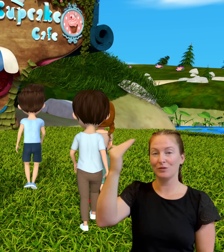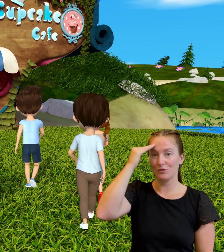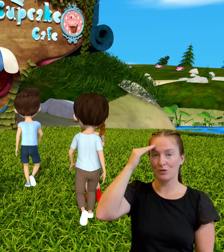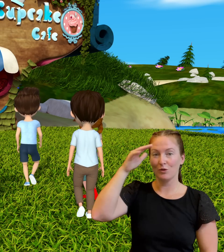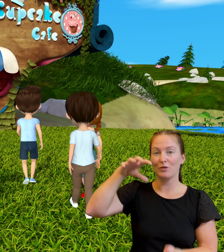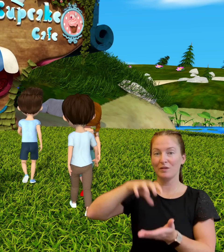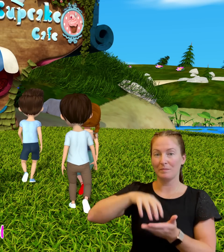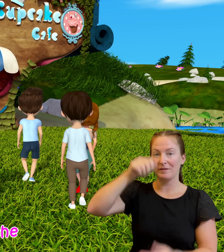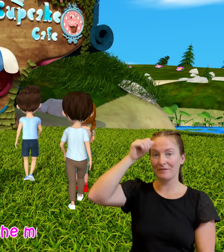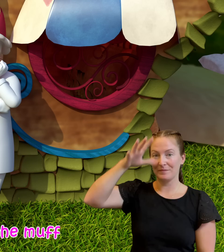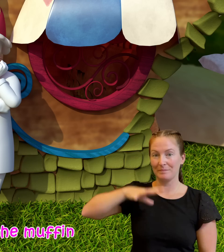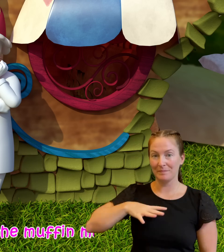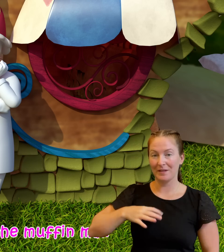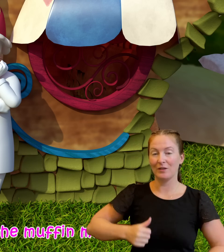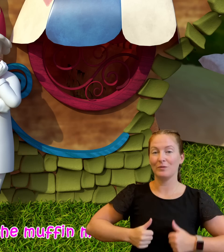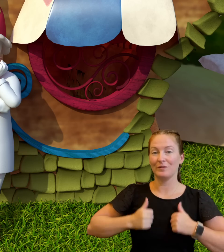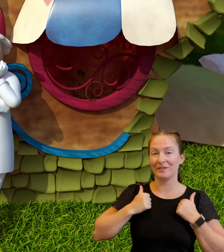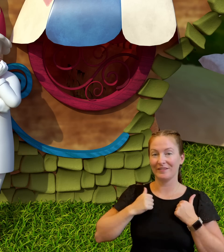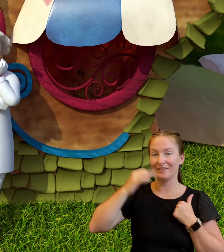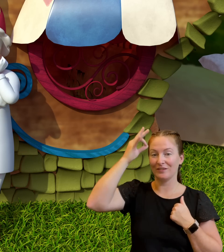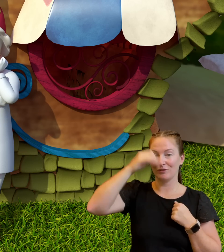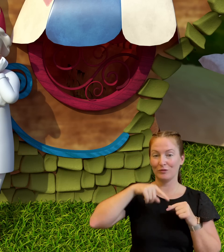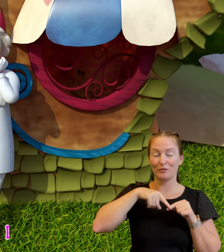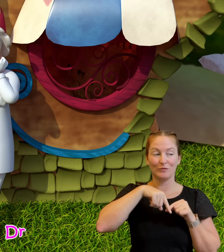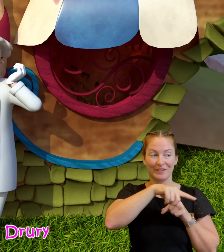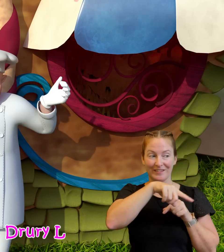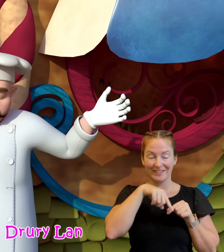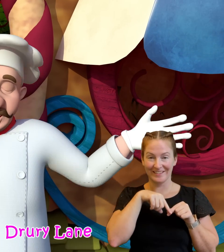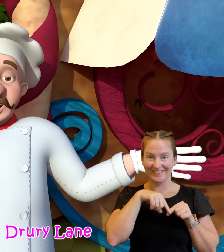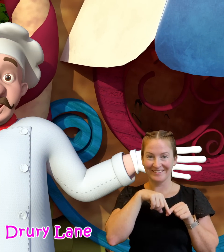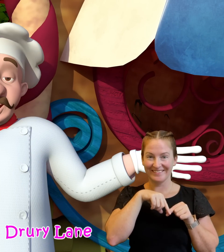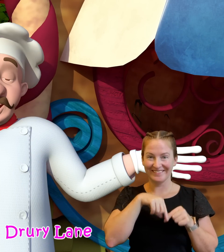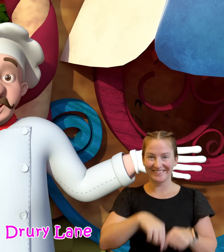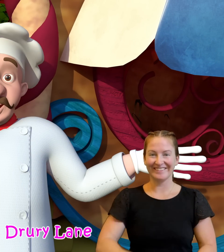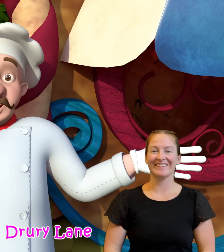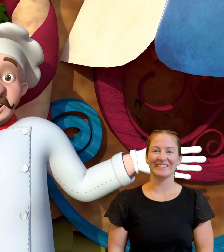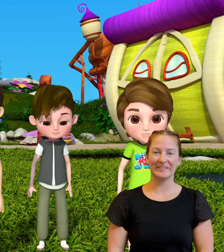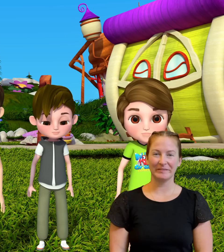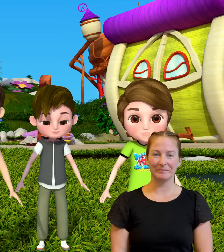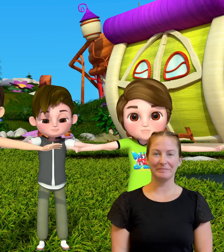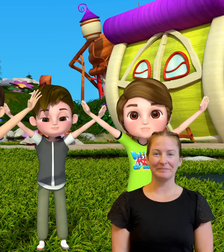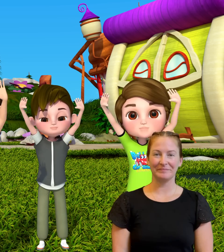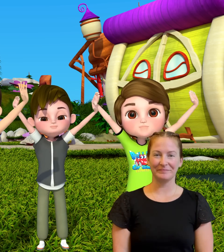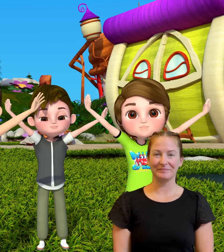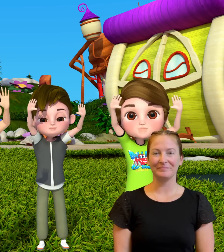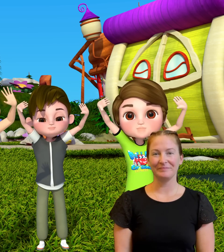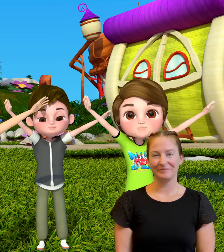Yes, we know the Muffin Man who lives on Drury Lane.